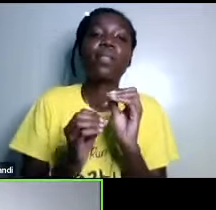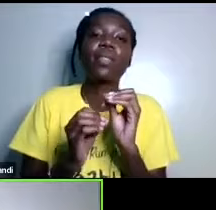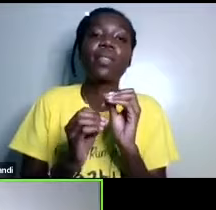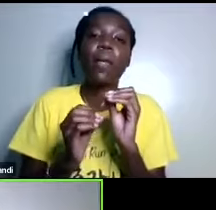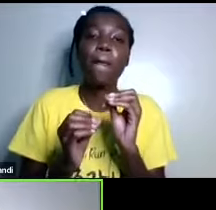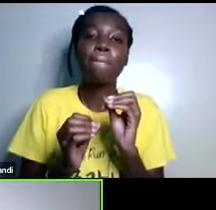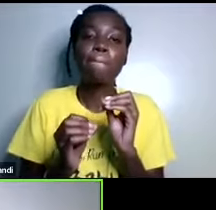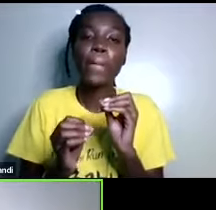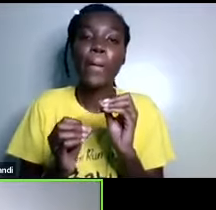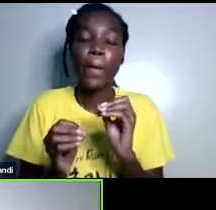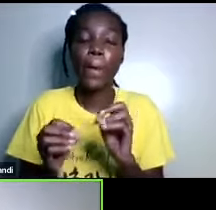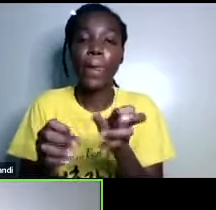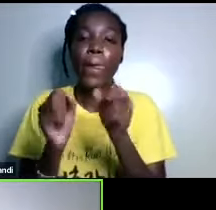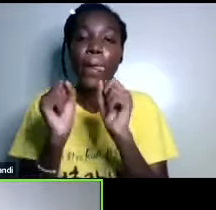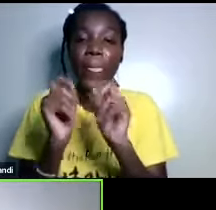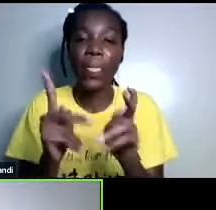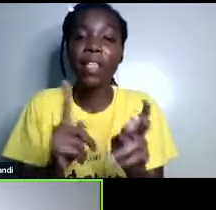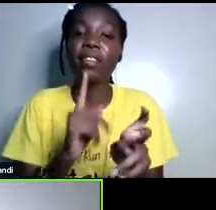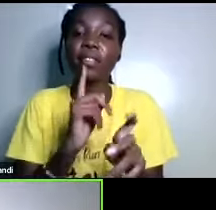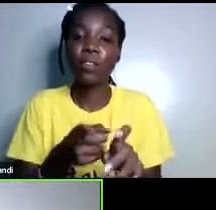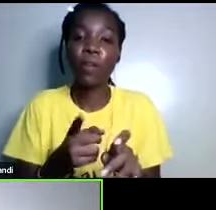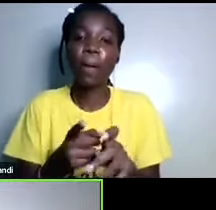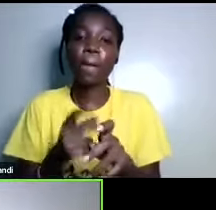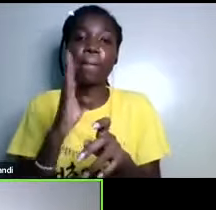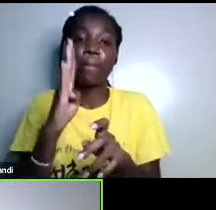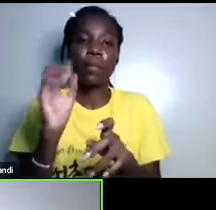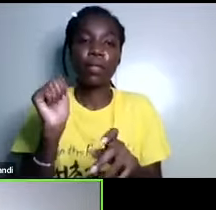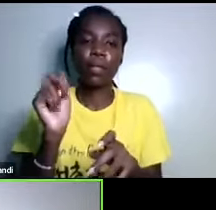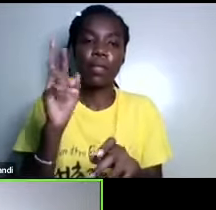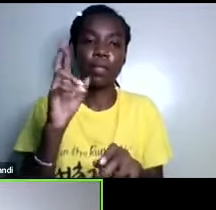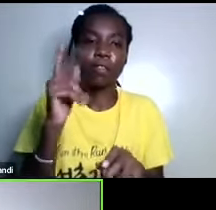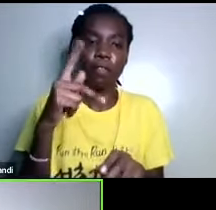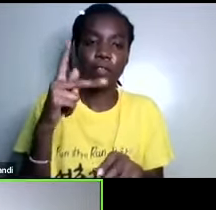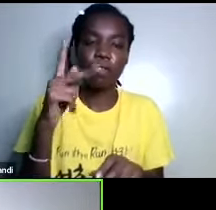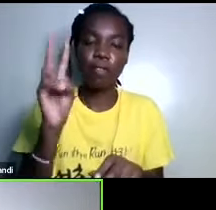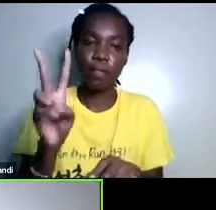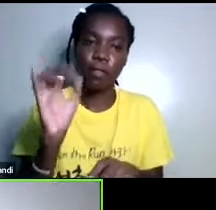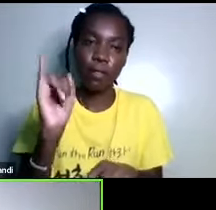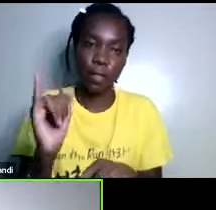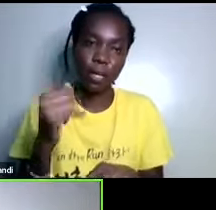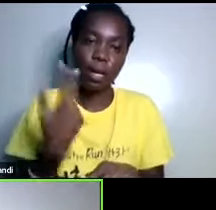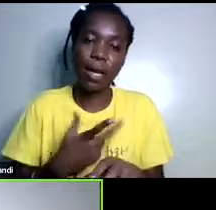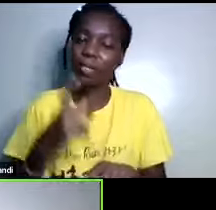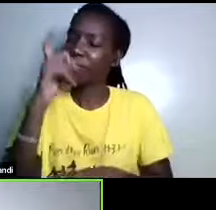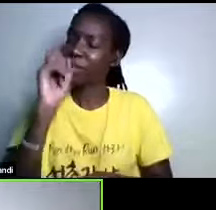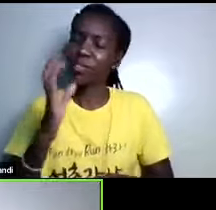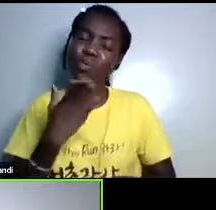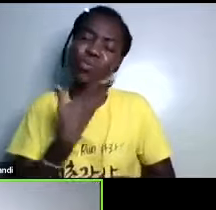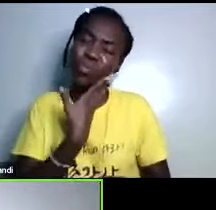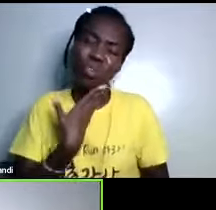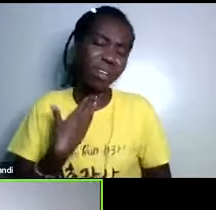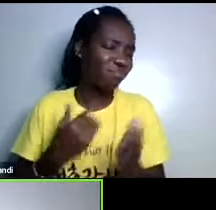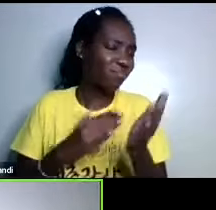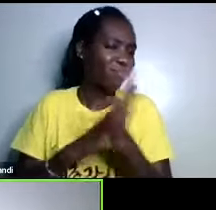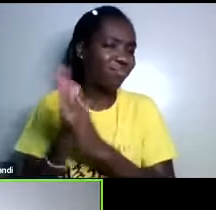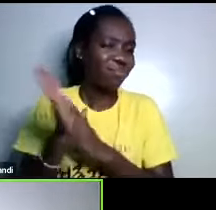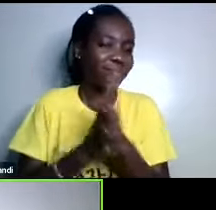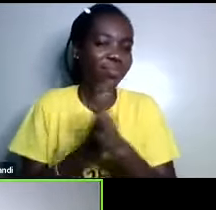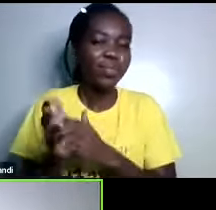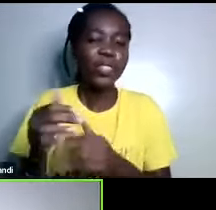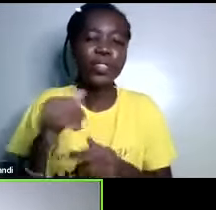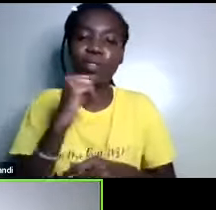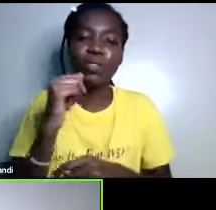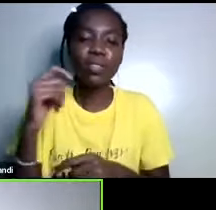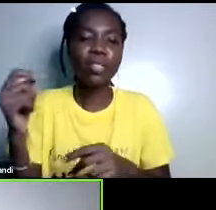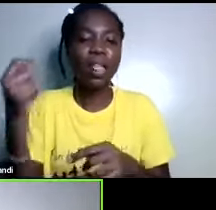all right, so Bobby, I think we need to organize, because we really need to get, no, Mozi, don't mind about putting on your video. Just